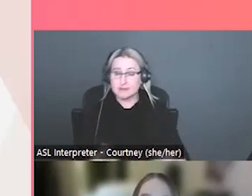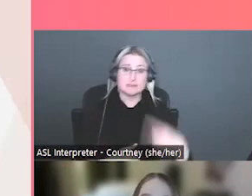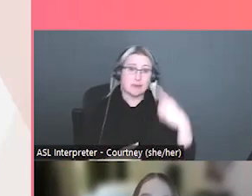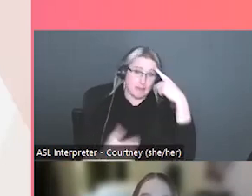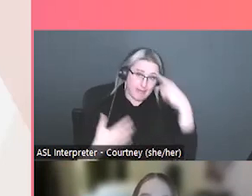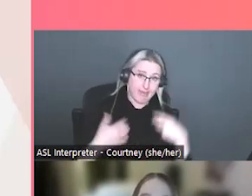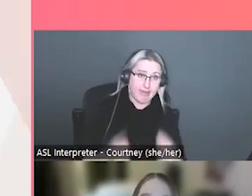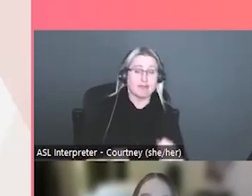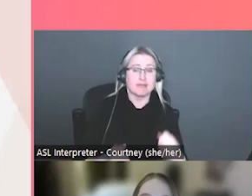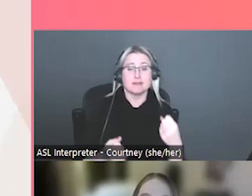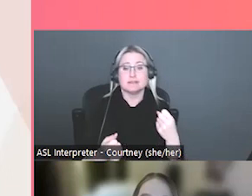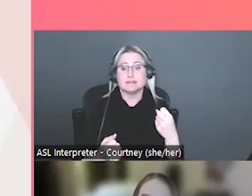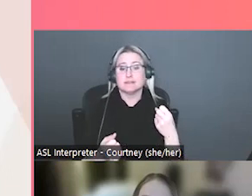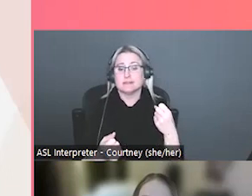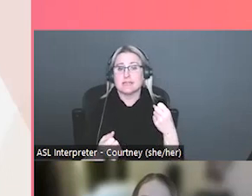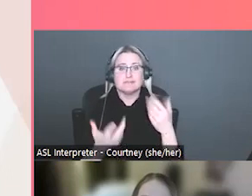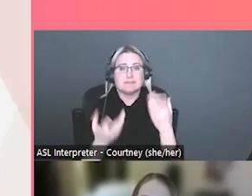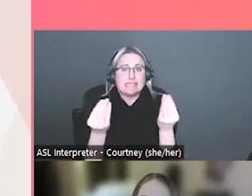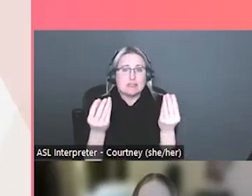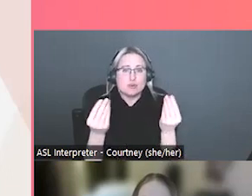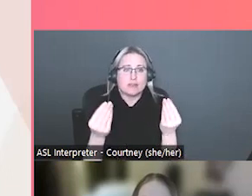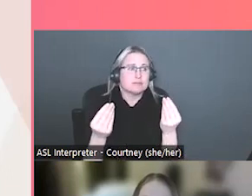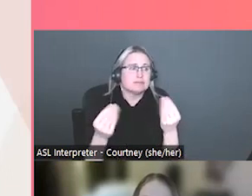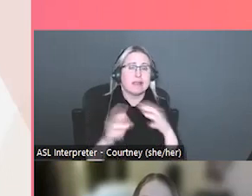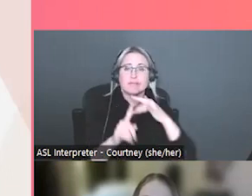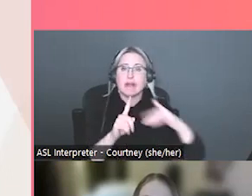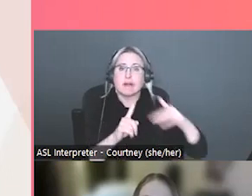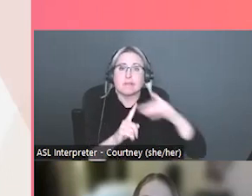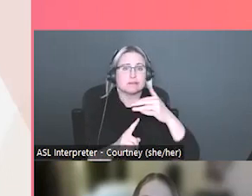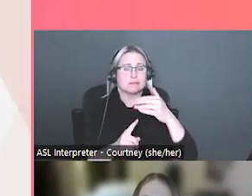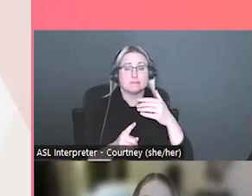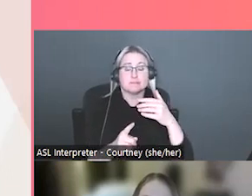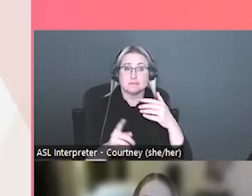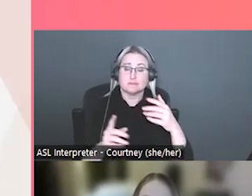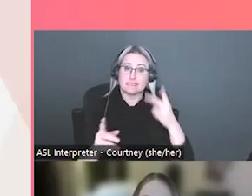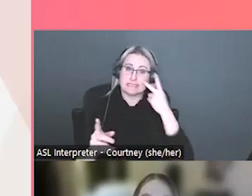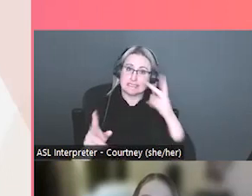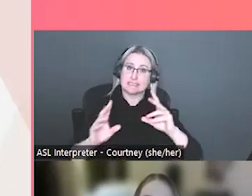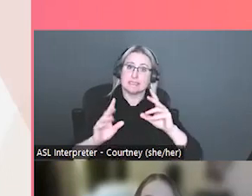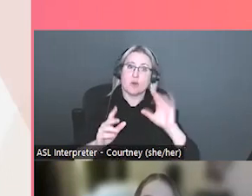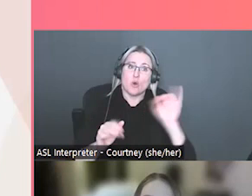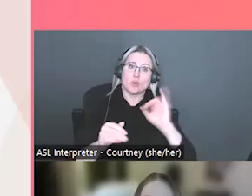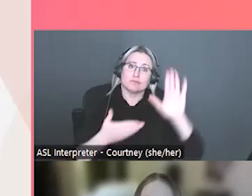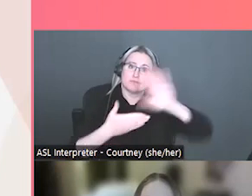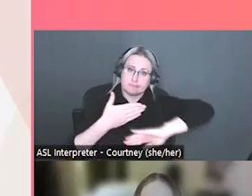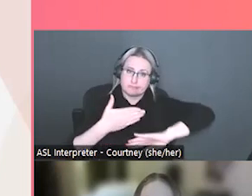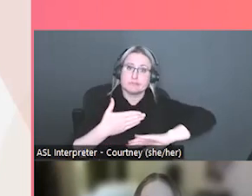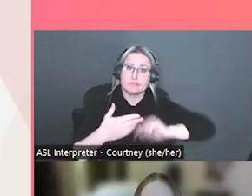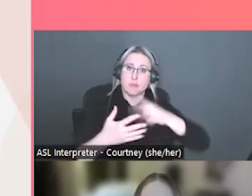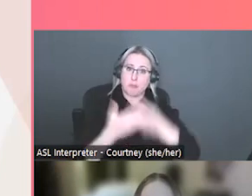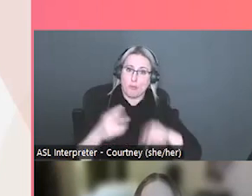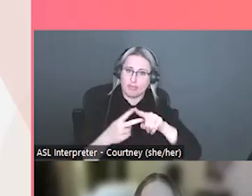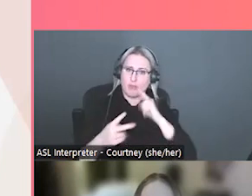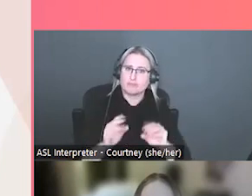development, sensory, environmental, and other forms of disability, both invisible and visible. So I just want to